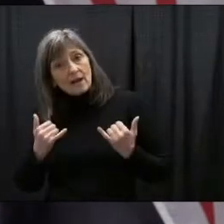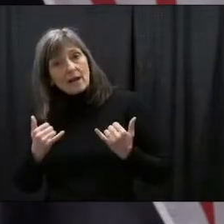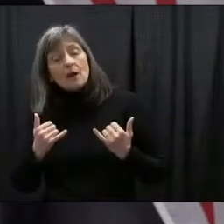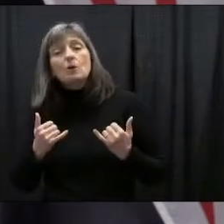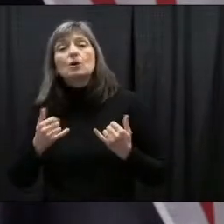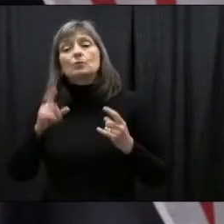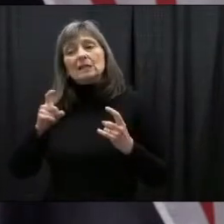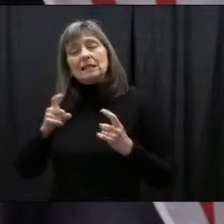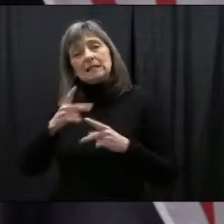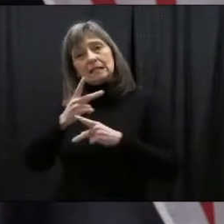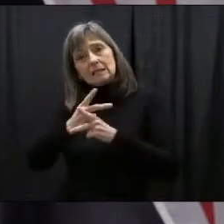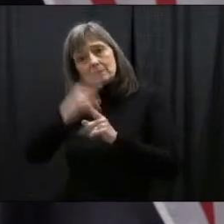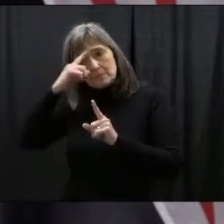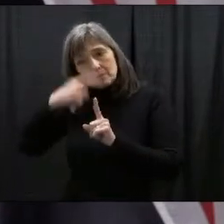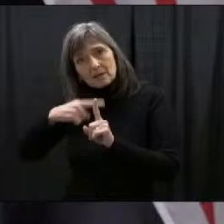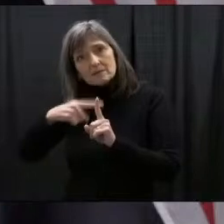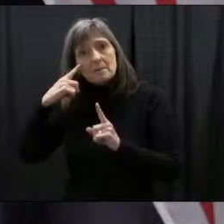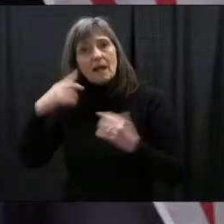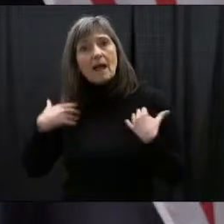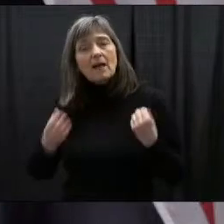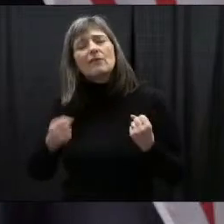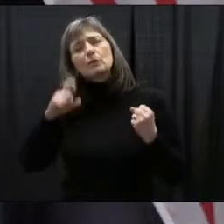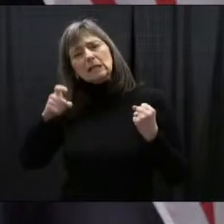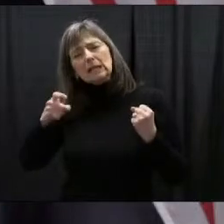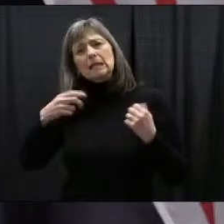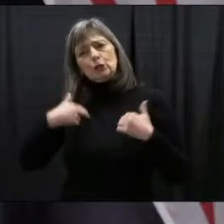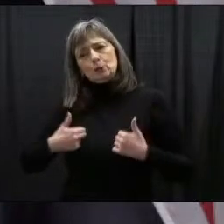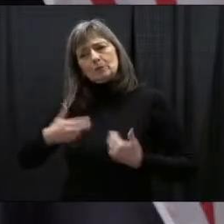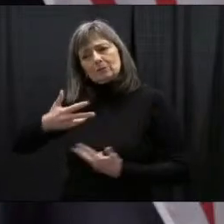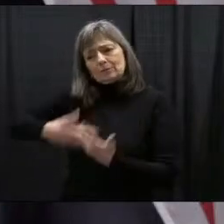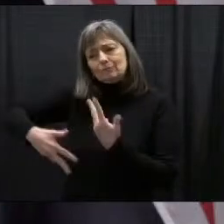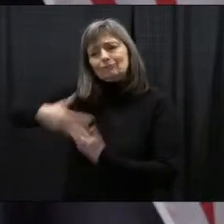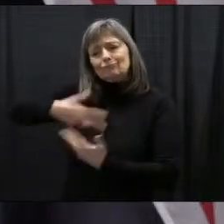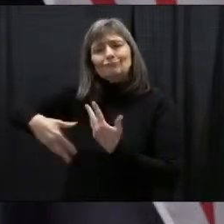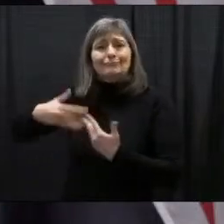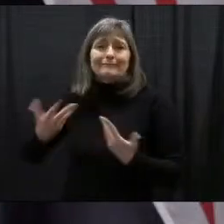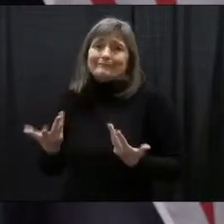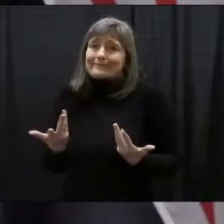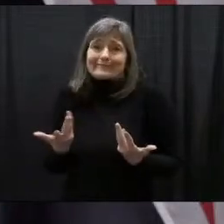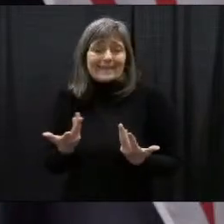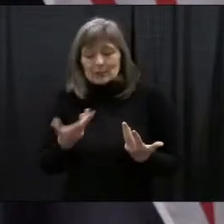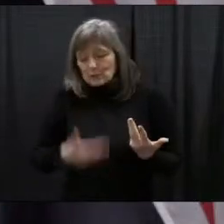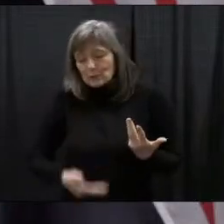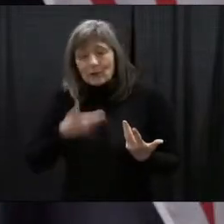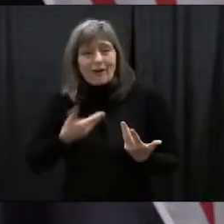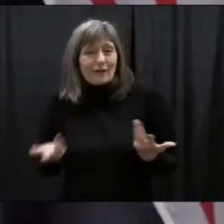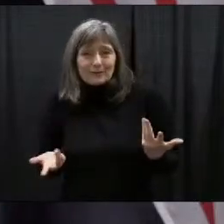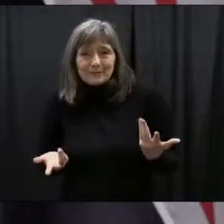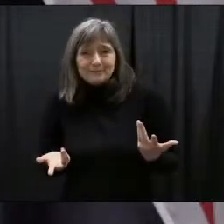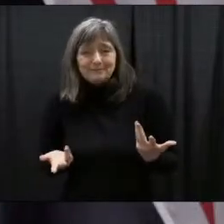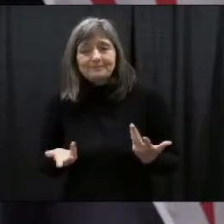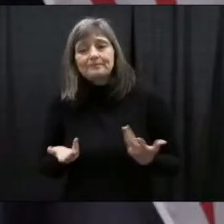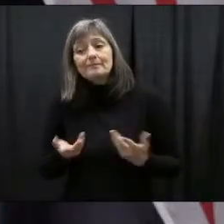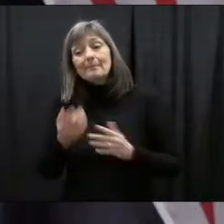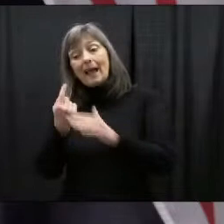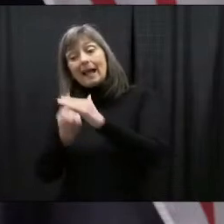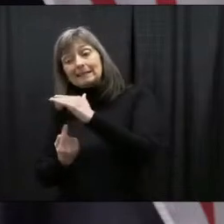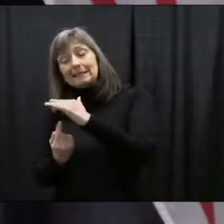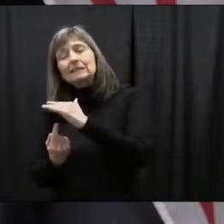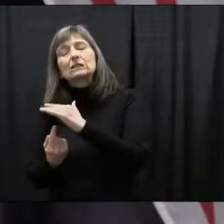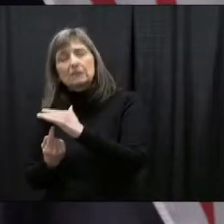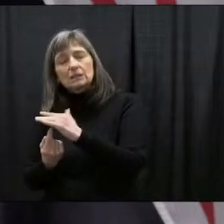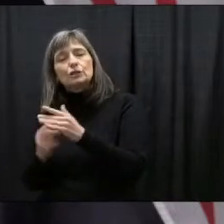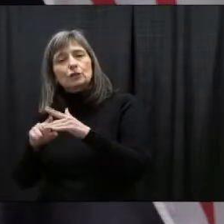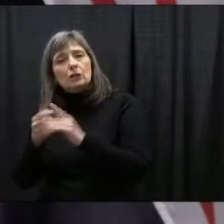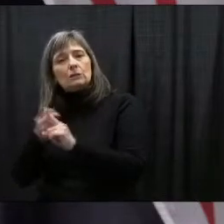positive, to maintain positive mental health. It's just how we're built. The impacts of isolation are taking a